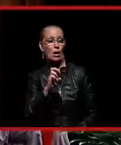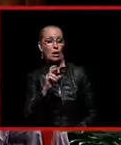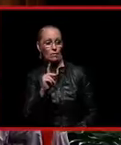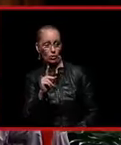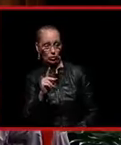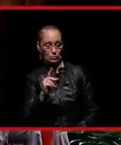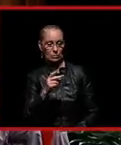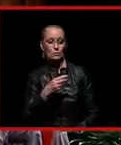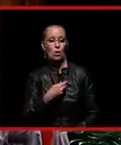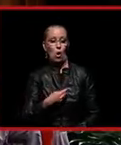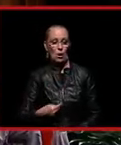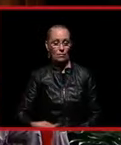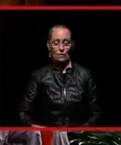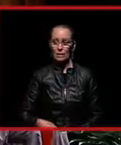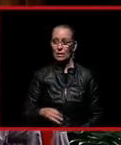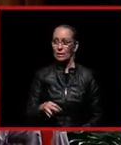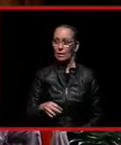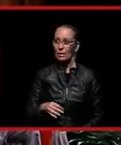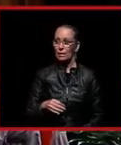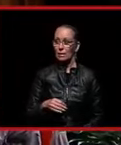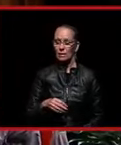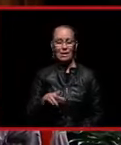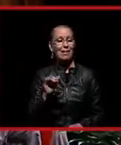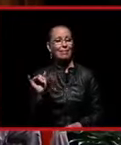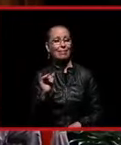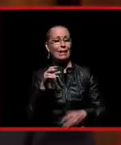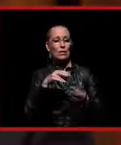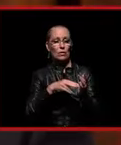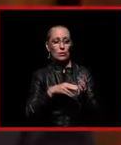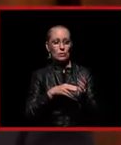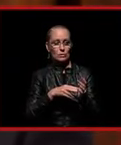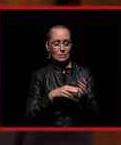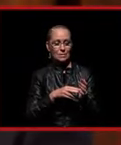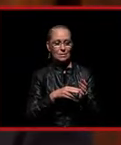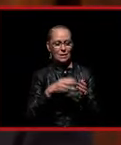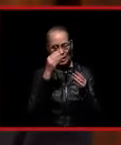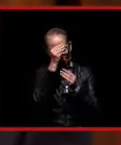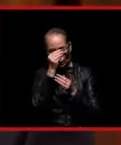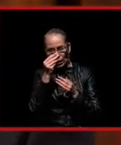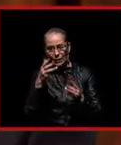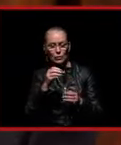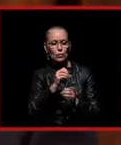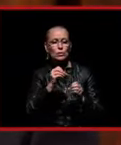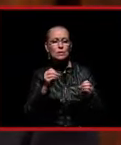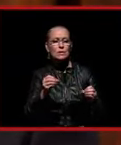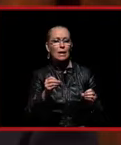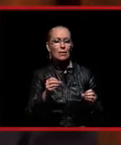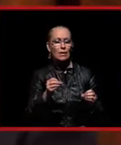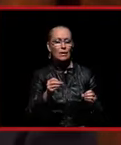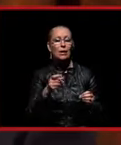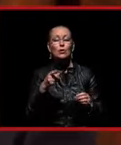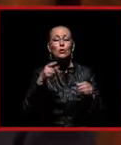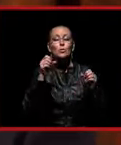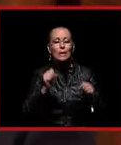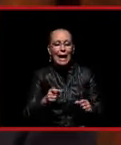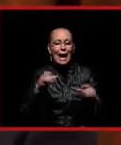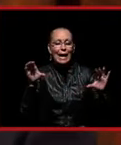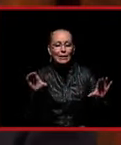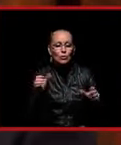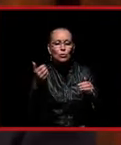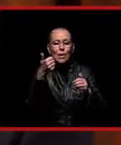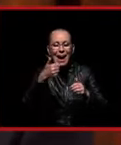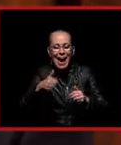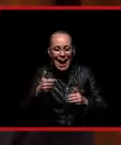you go on, there's nothing you can't do as a graduate from STCC. And as our